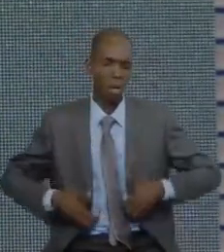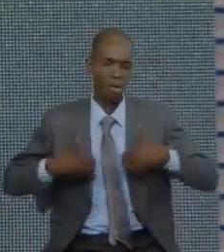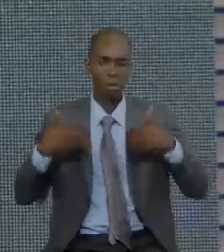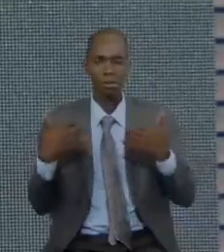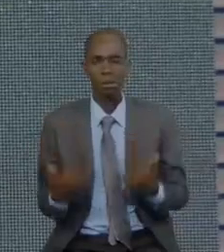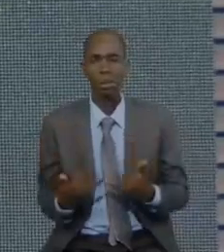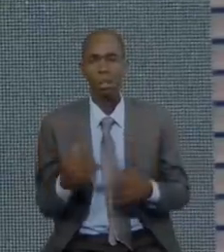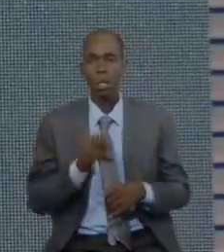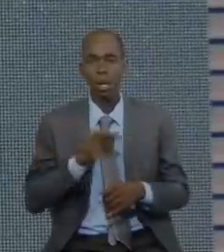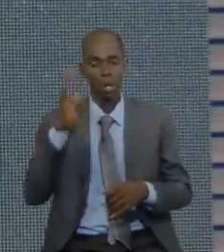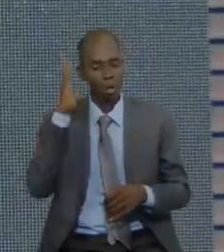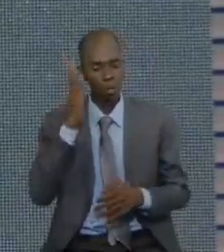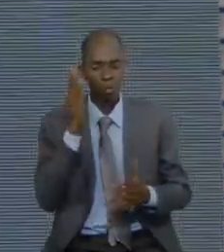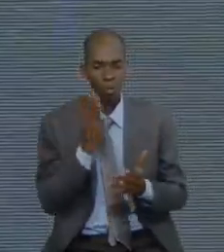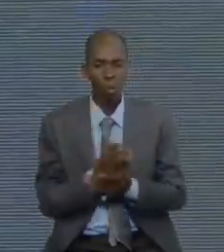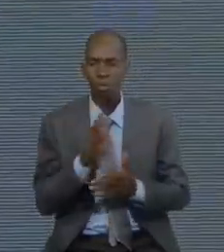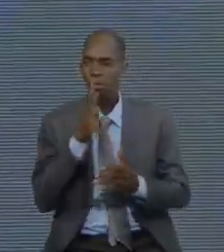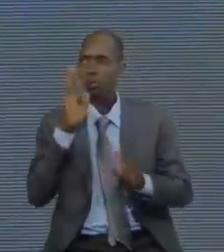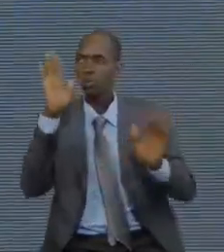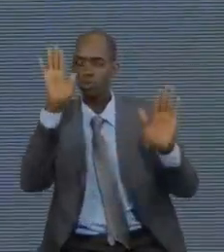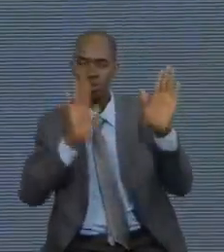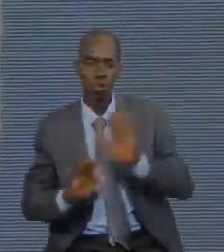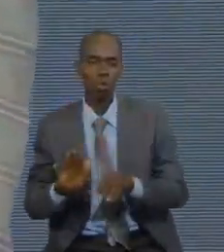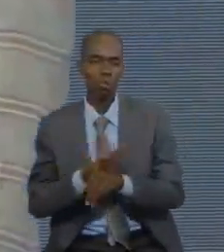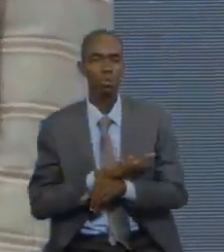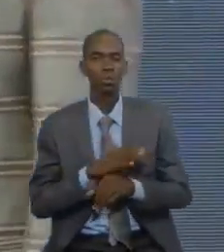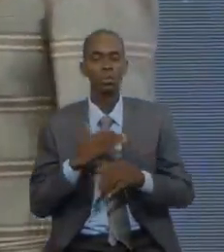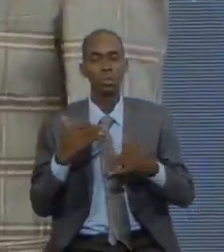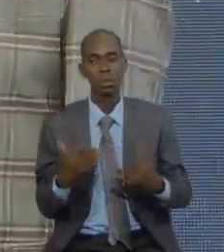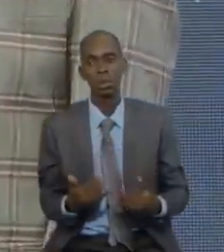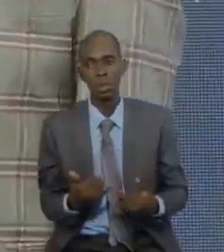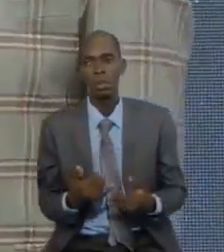anymore. I'll not be violent anymore. We had